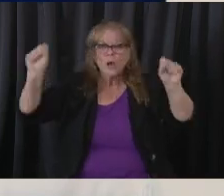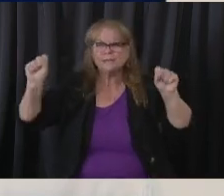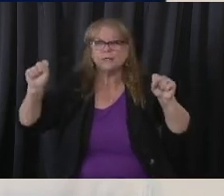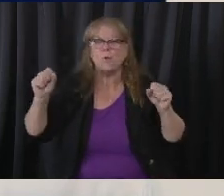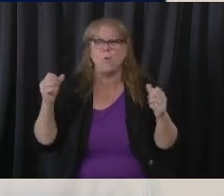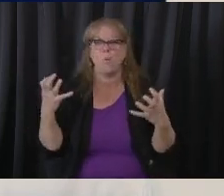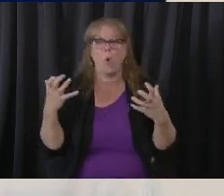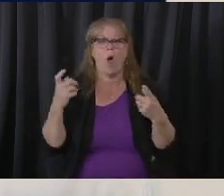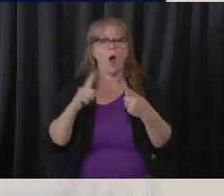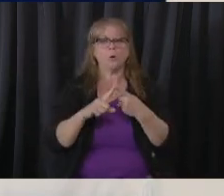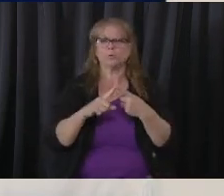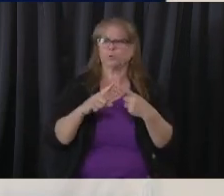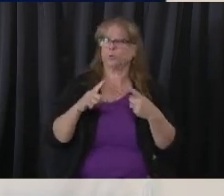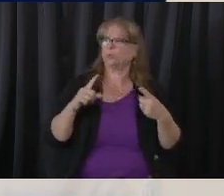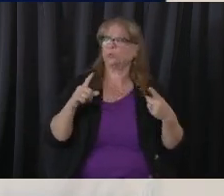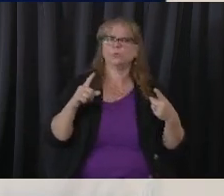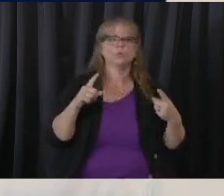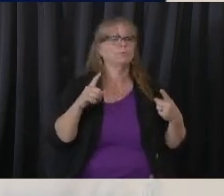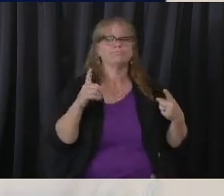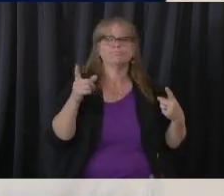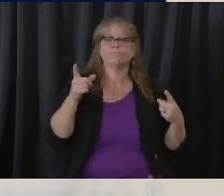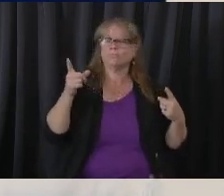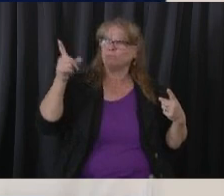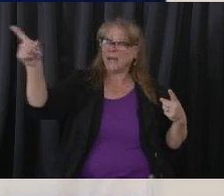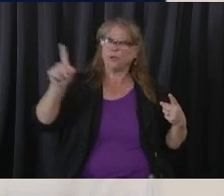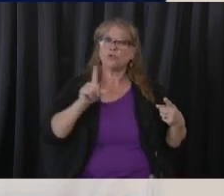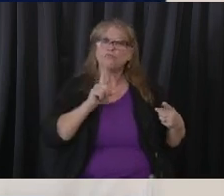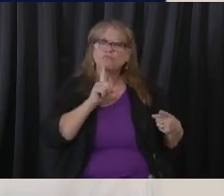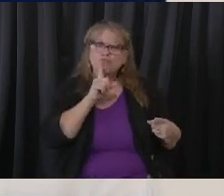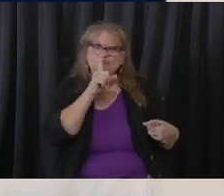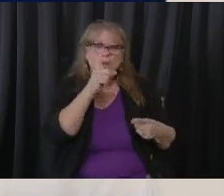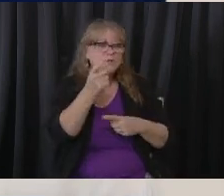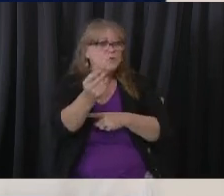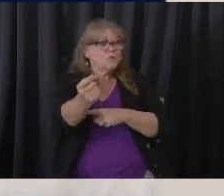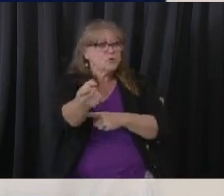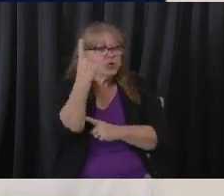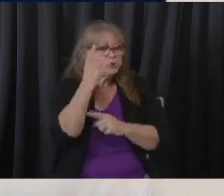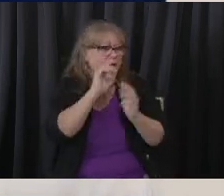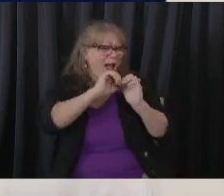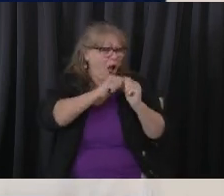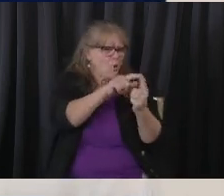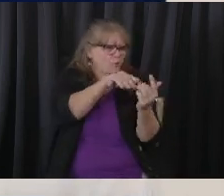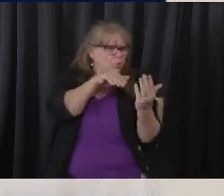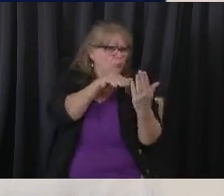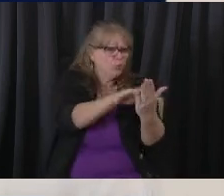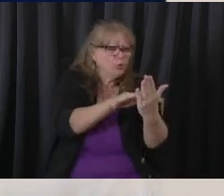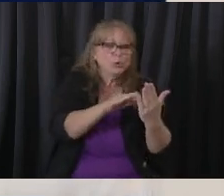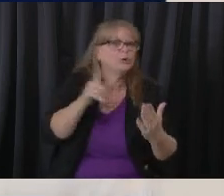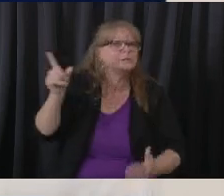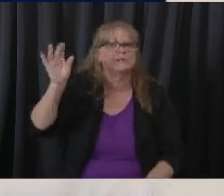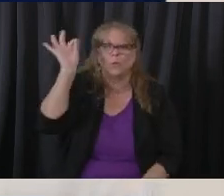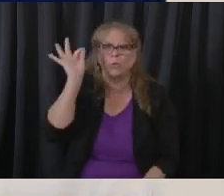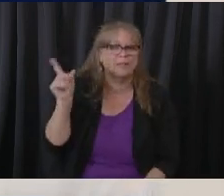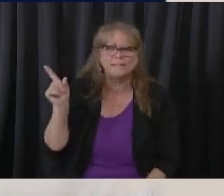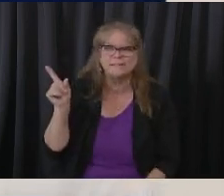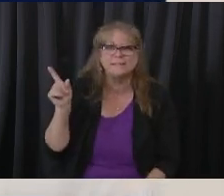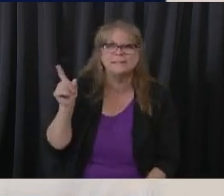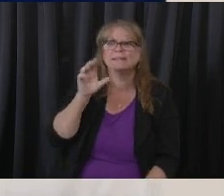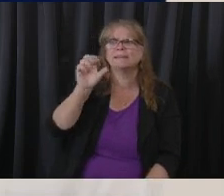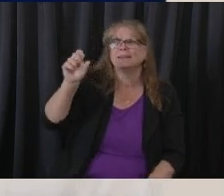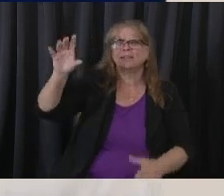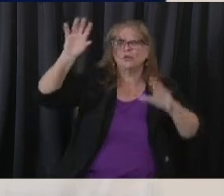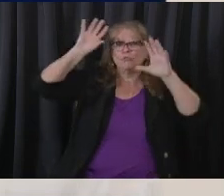do it in the right way. Example: the president we all want kids to be back in school, but rather than have a